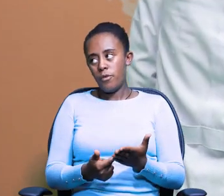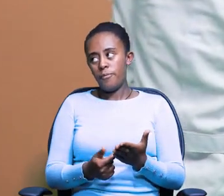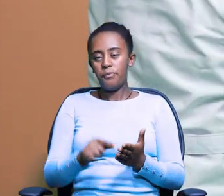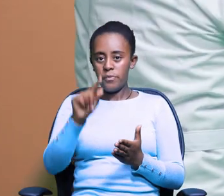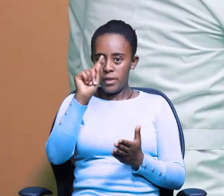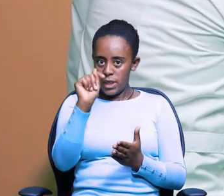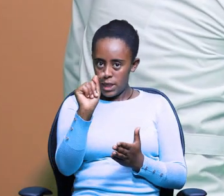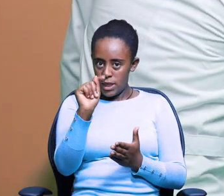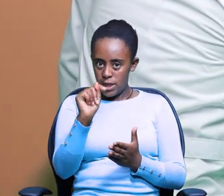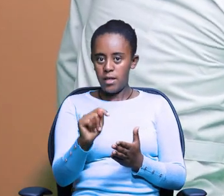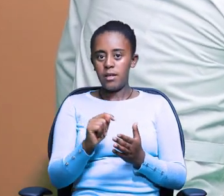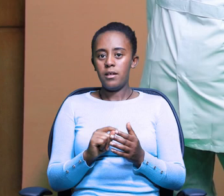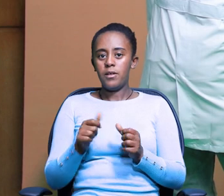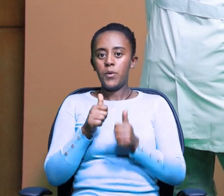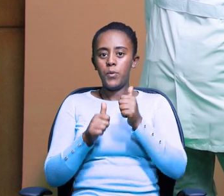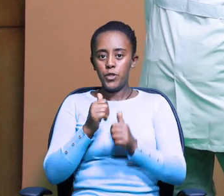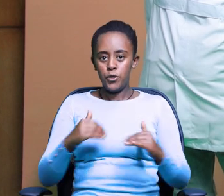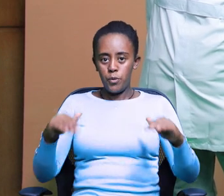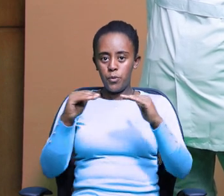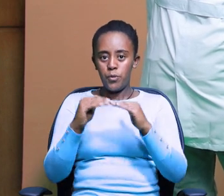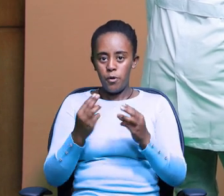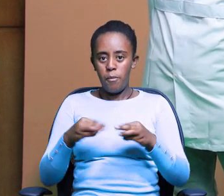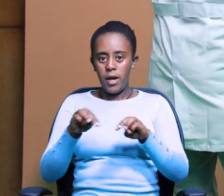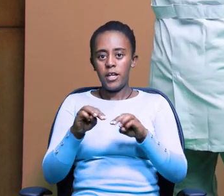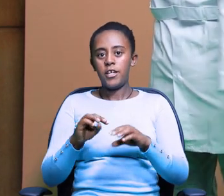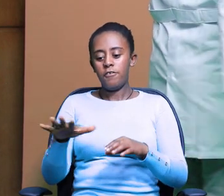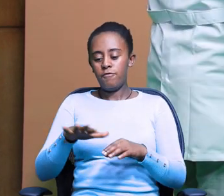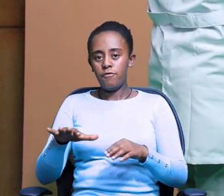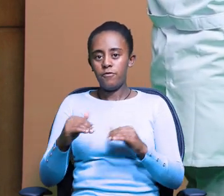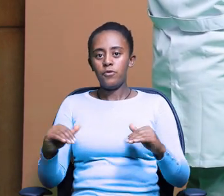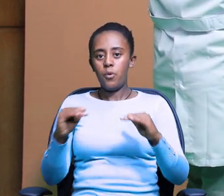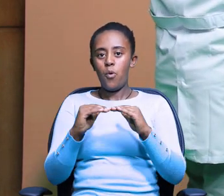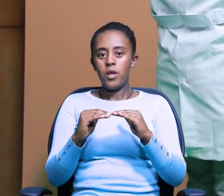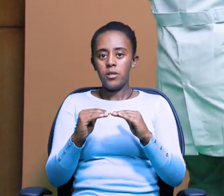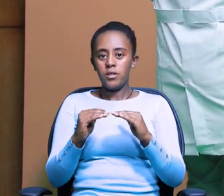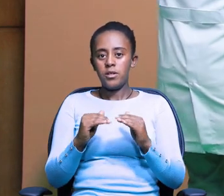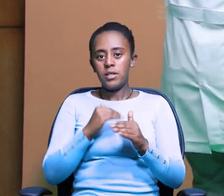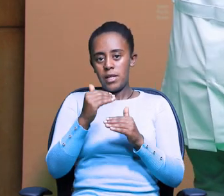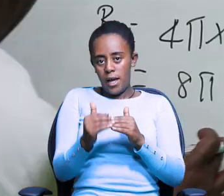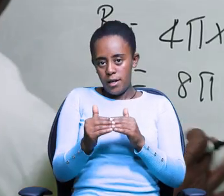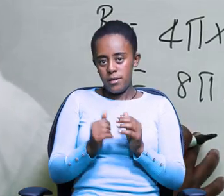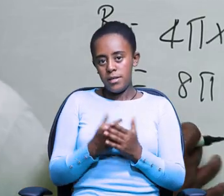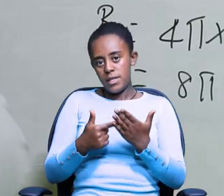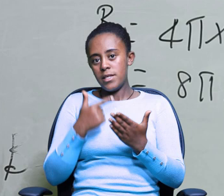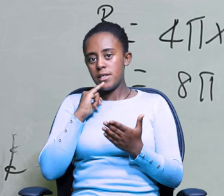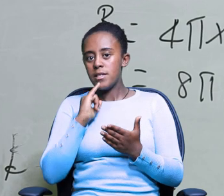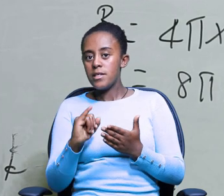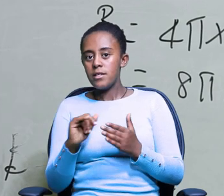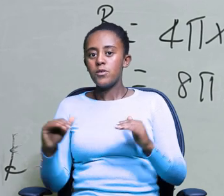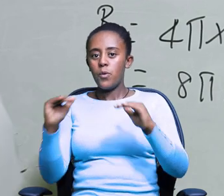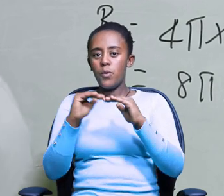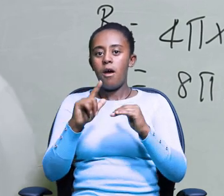T. Then, which is equal to? Magnetic field strength is equal to. Then, Z is equal